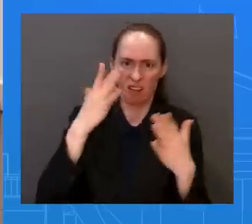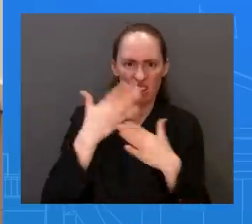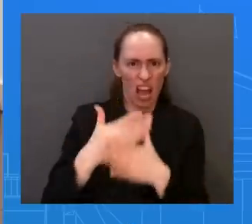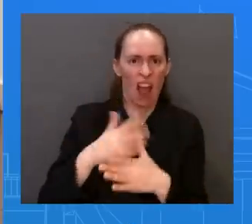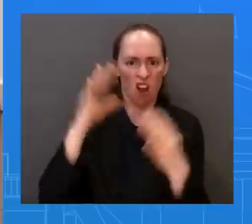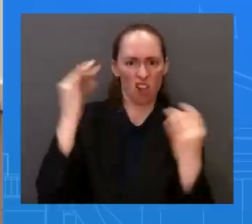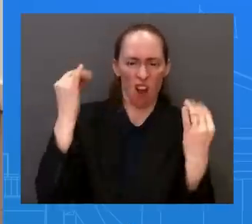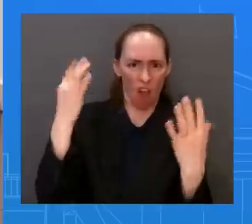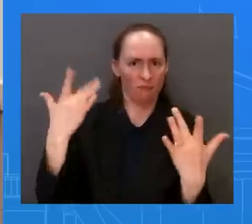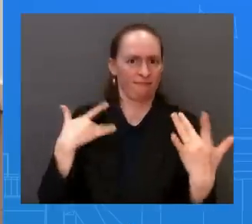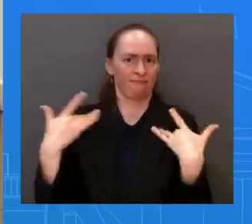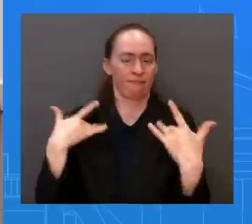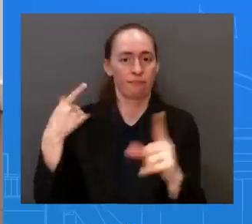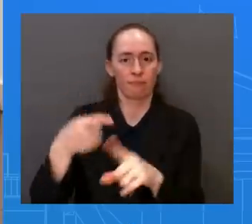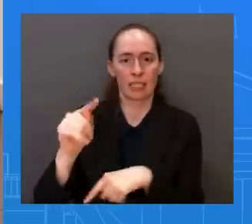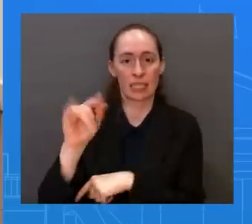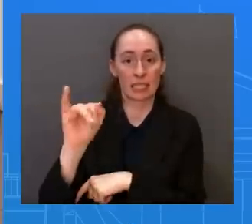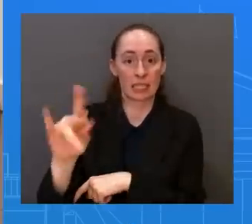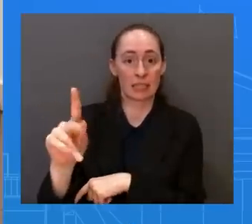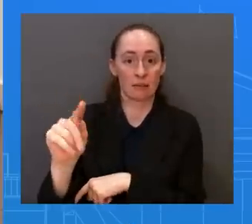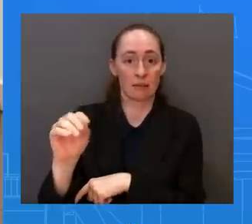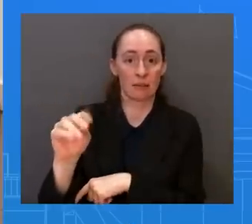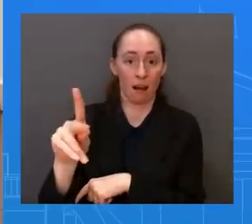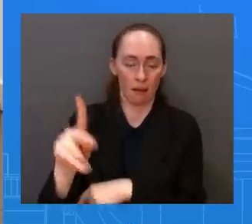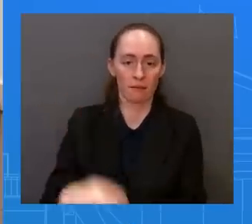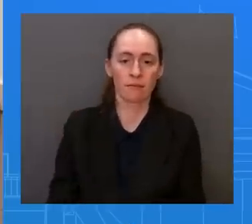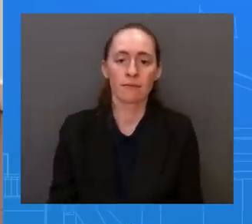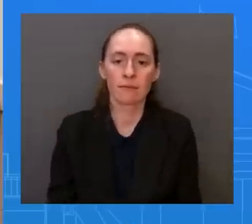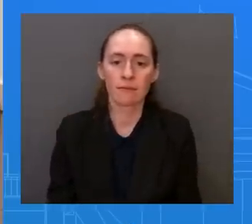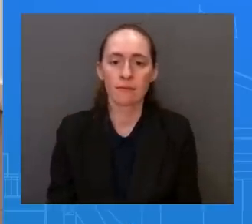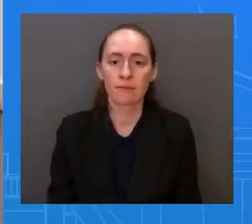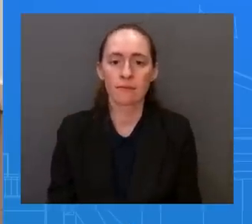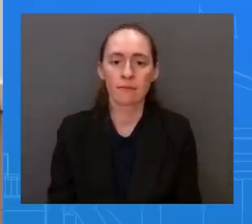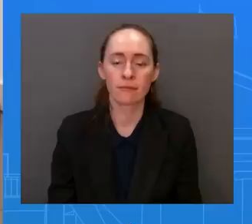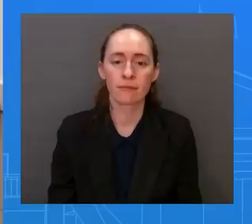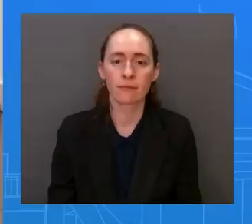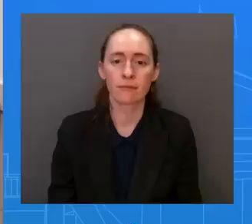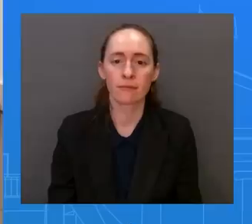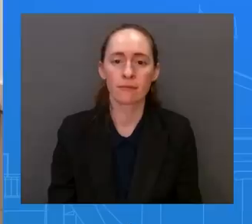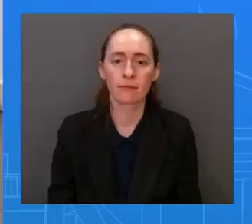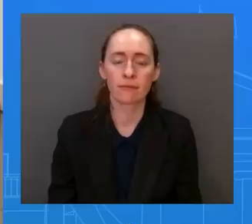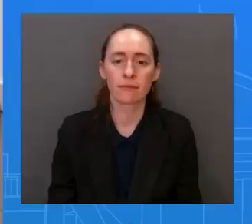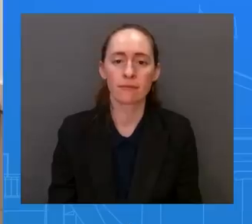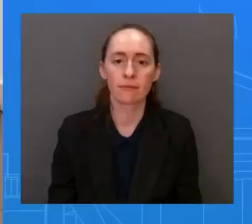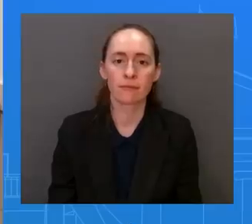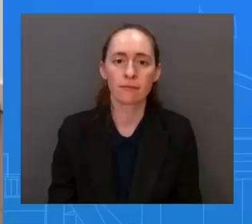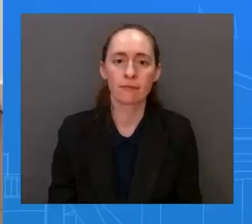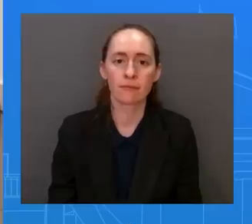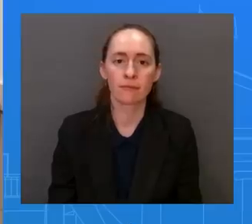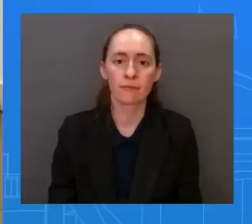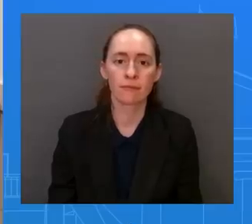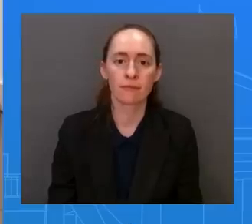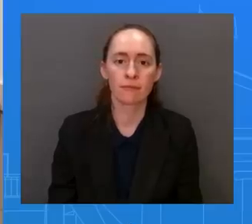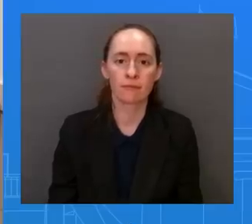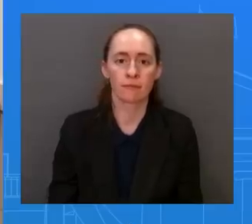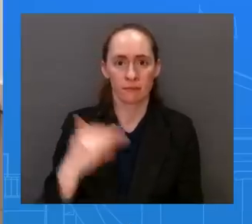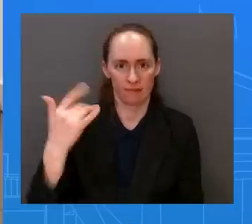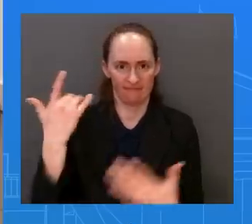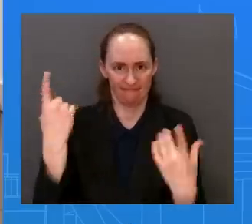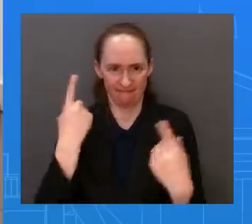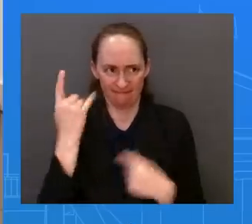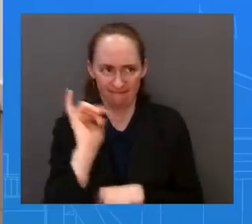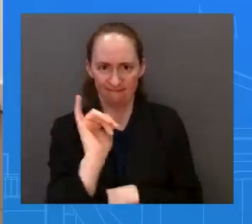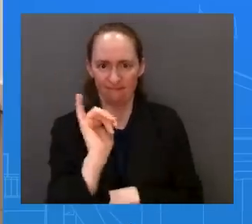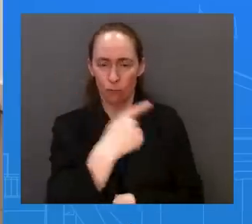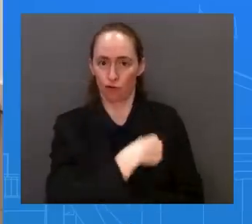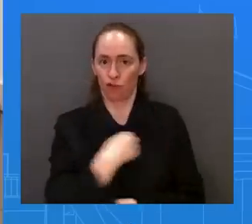saying, if you see this CCP surveillance balloon scares you, wait until you hear about TikTok. Senator Michael Bennett had recently called